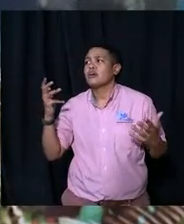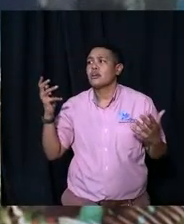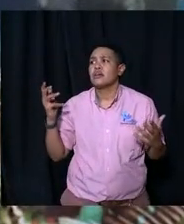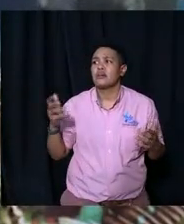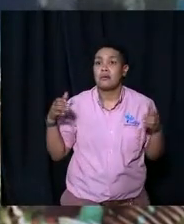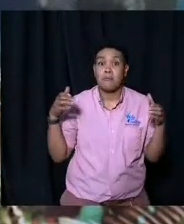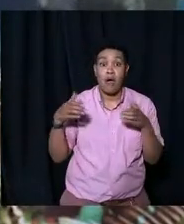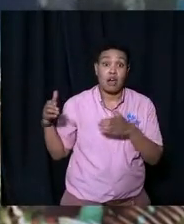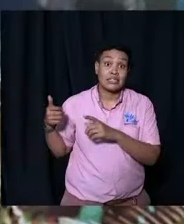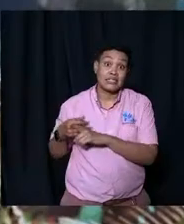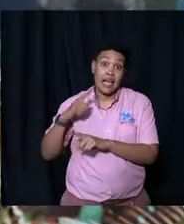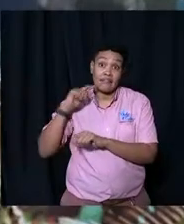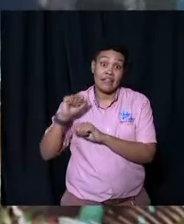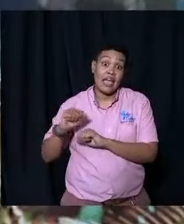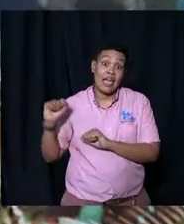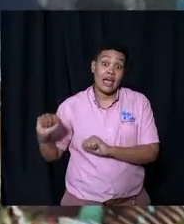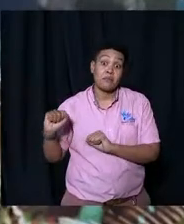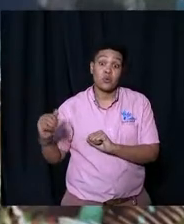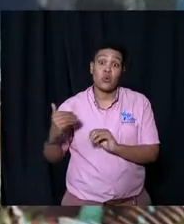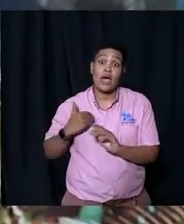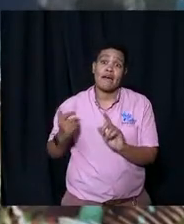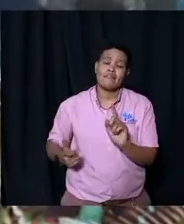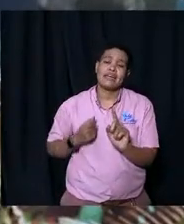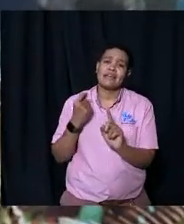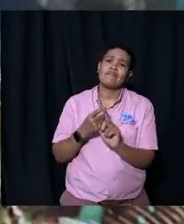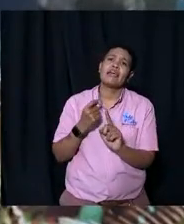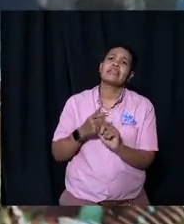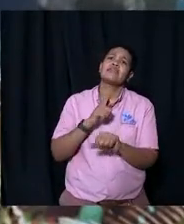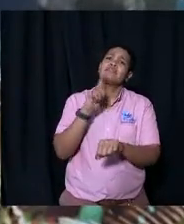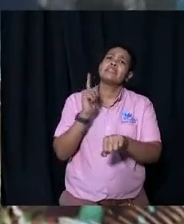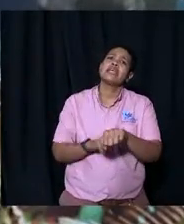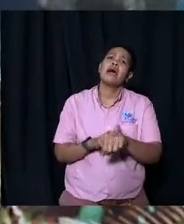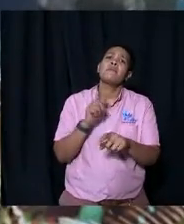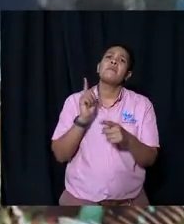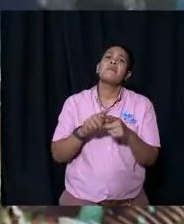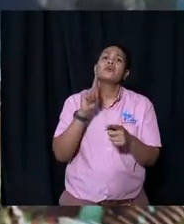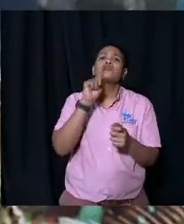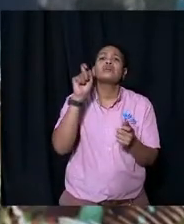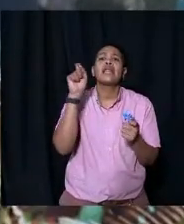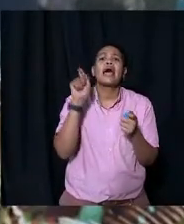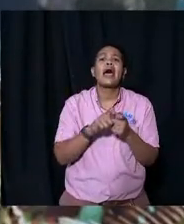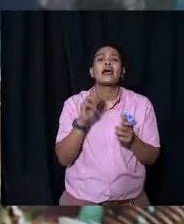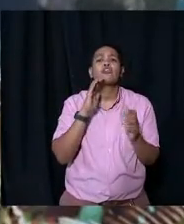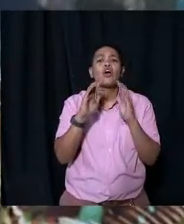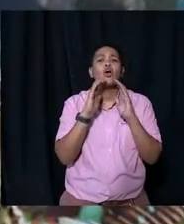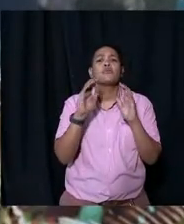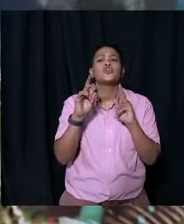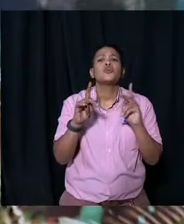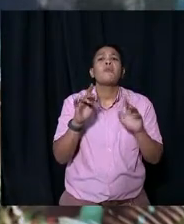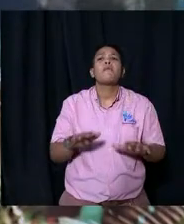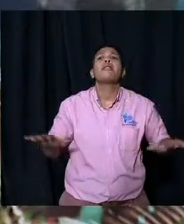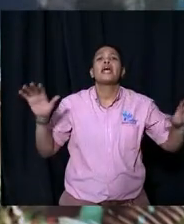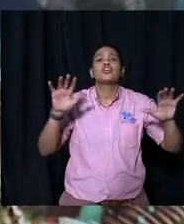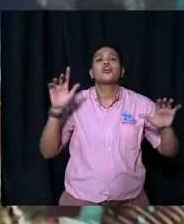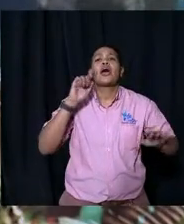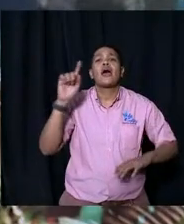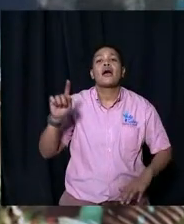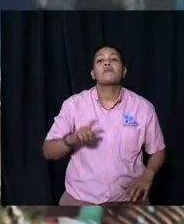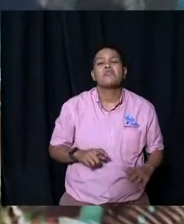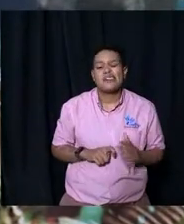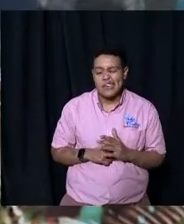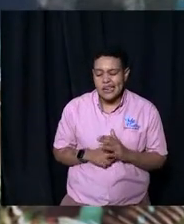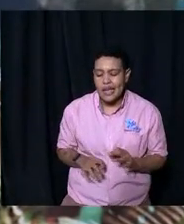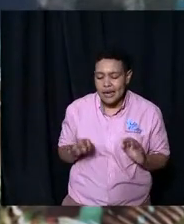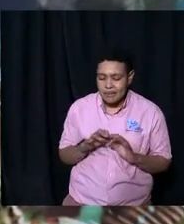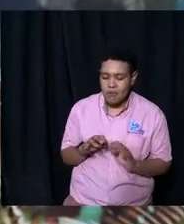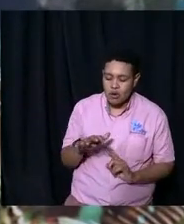other bodies, to be able to have effective, timely and accurate communication to the populace on key environmental